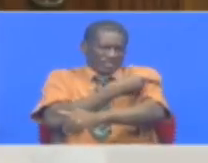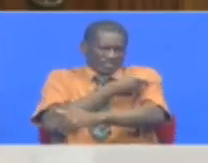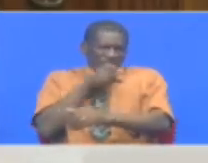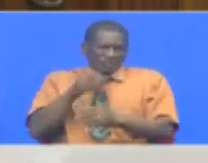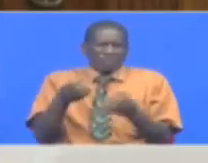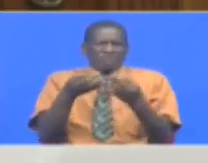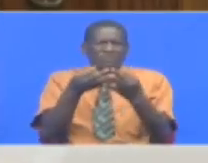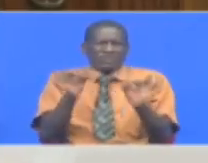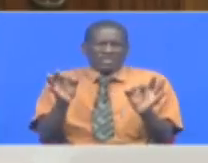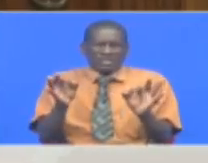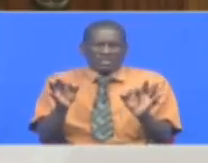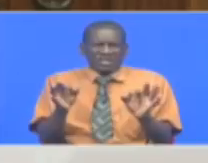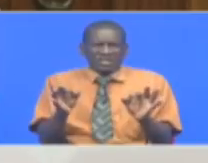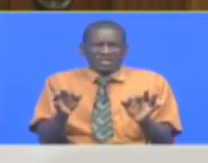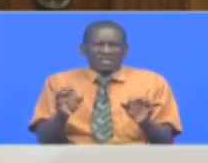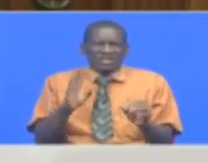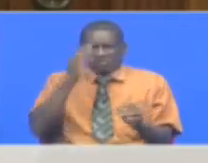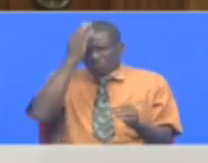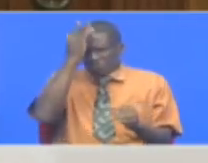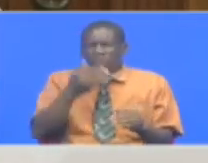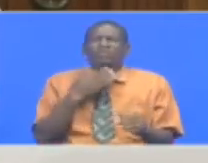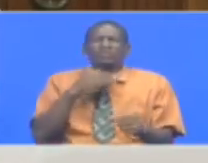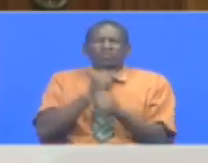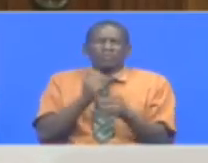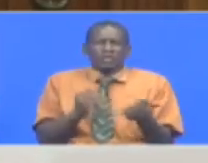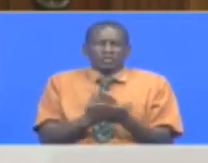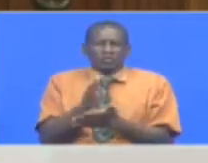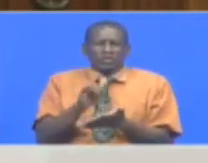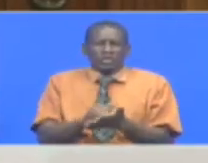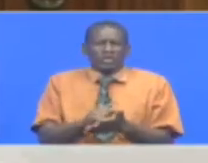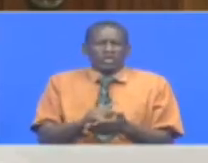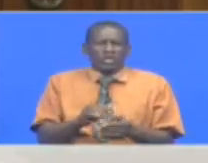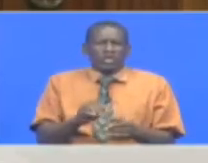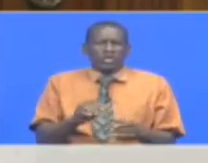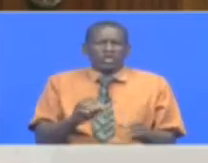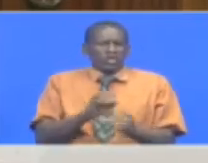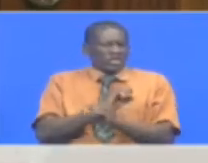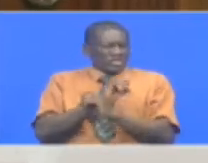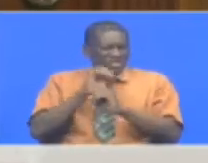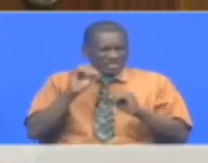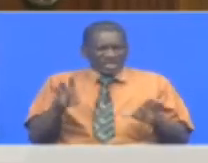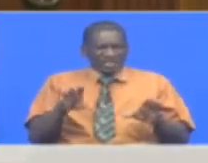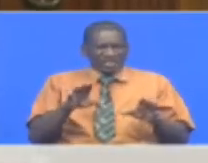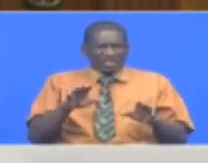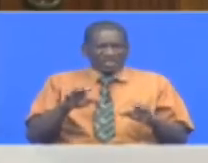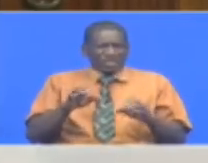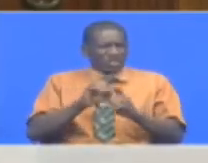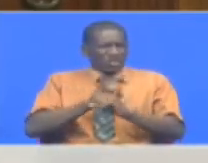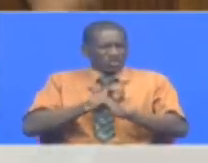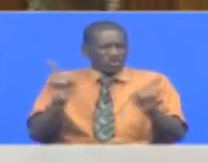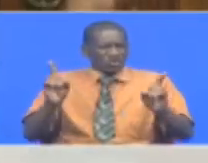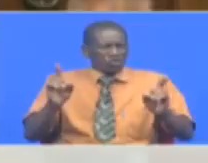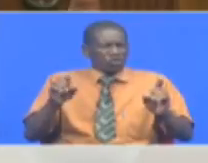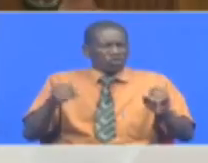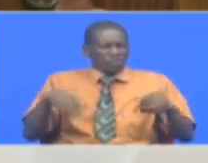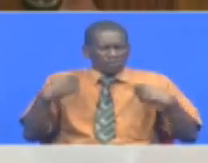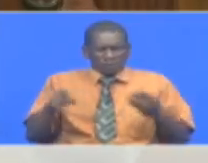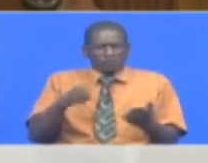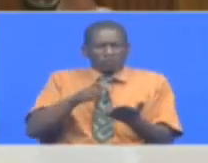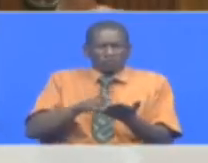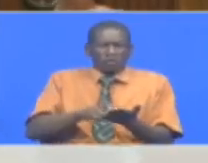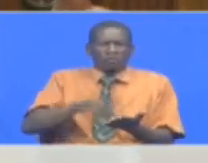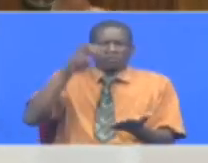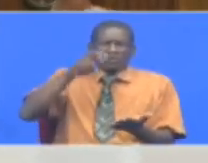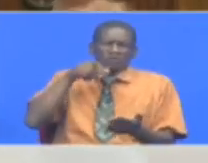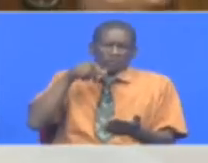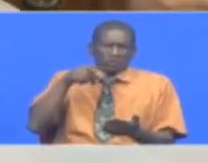free, because we want to ensure that there is no element or capacity of people taking advantage of this shortfall,